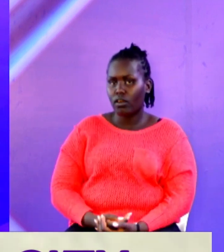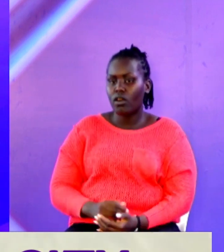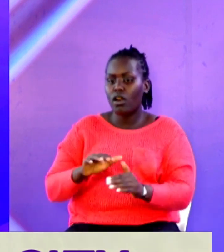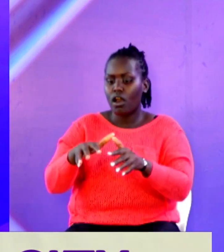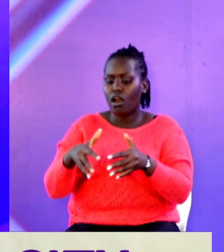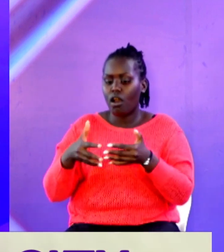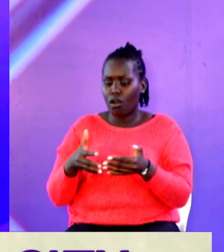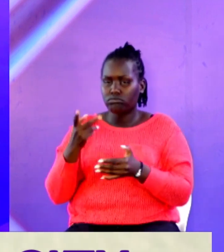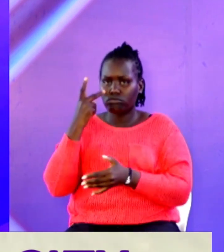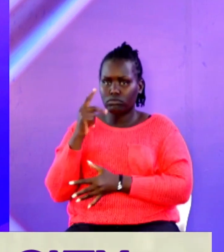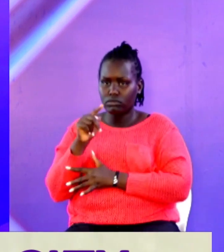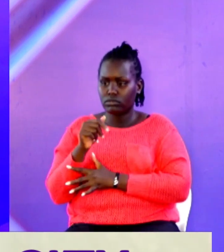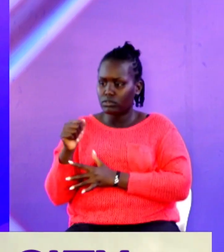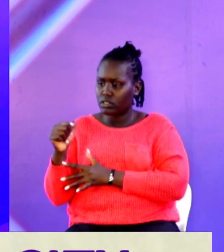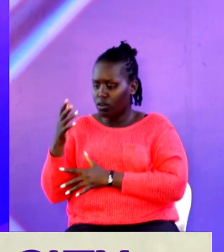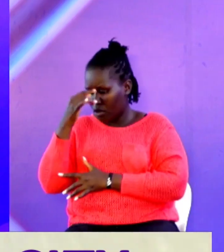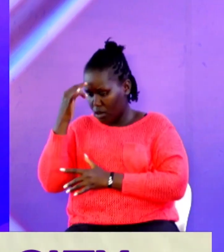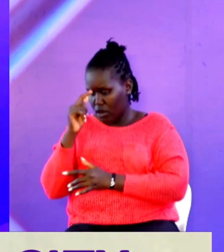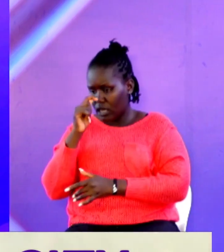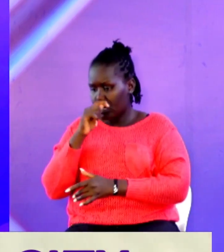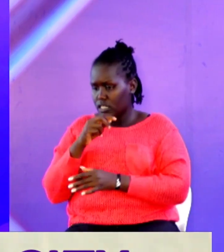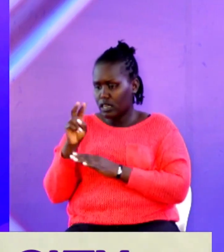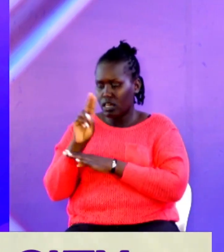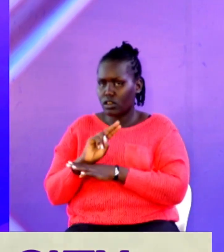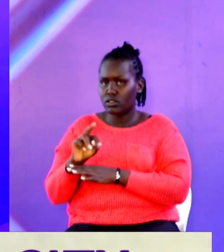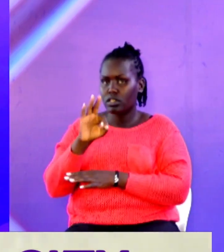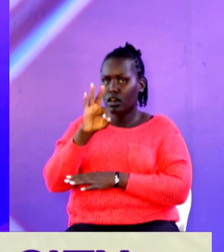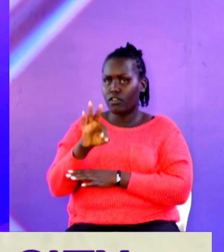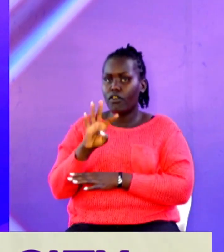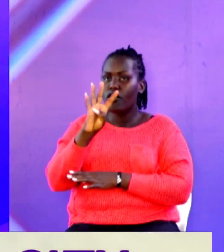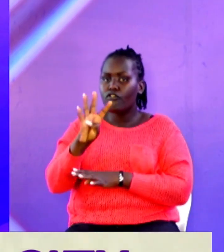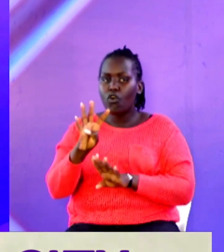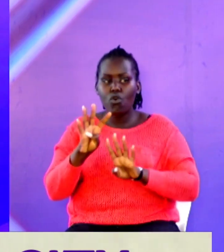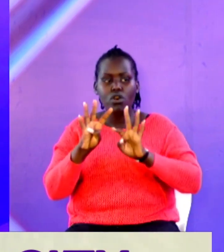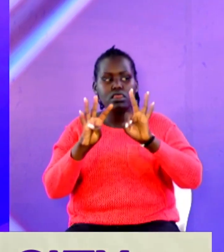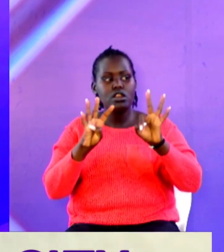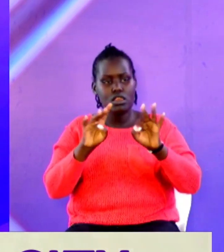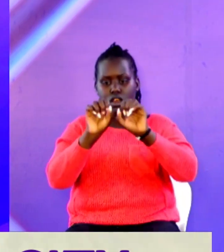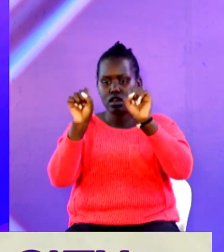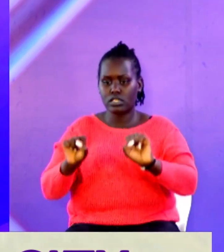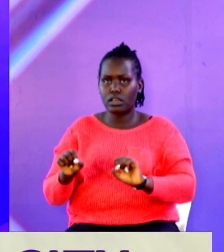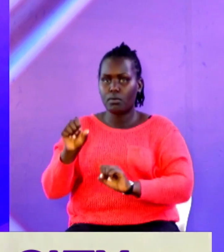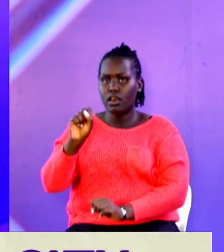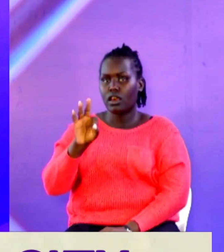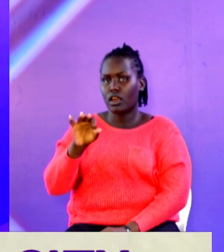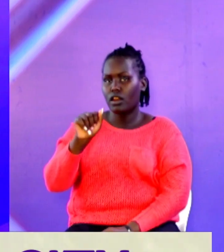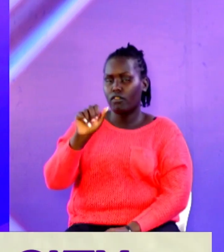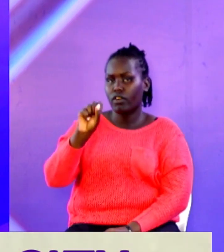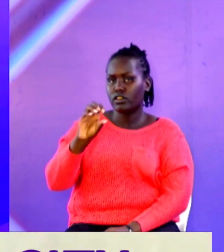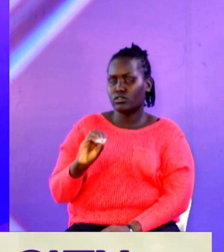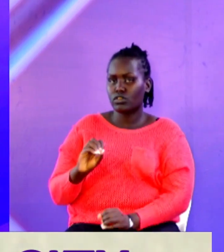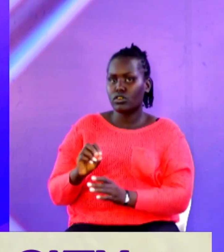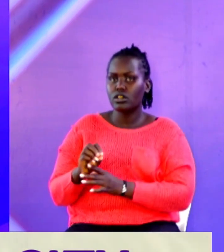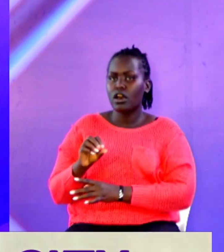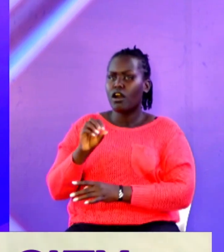you see this side? Because Tanzania is using a 4-3-3 system. Then Burkina Faso is using a 3-4-3 system.